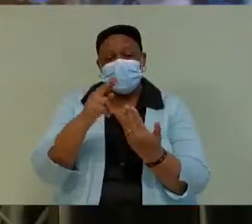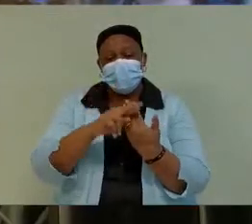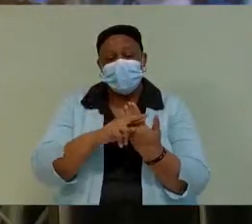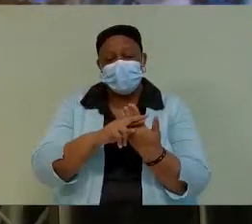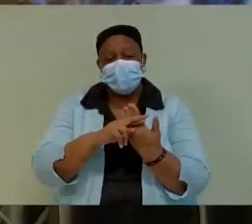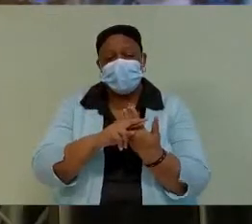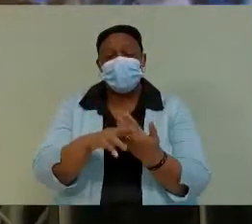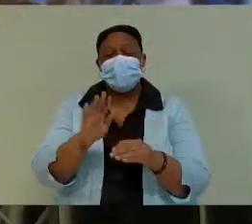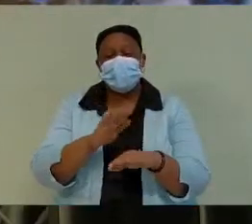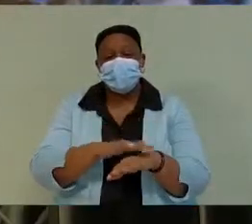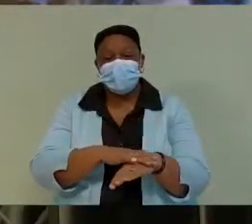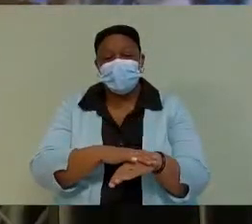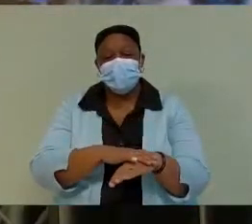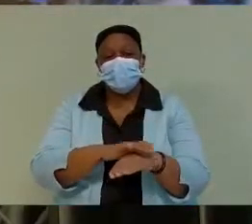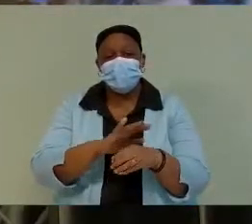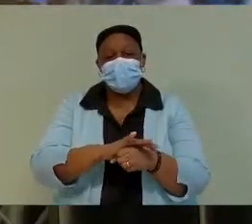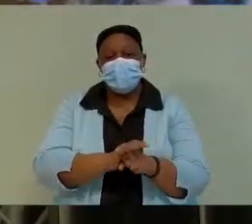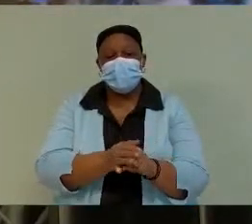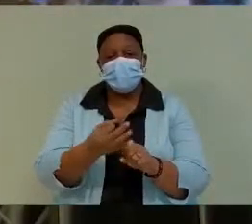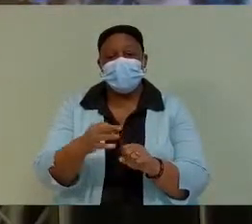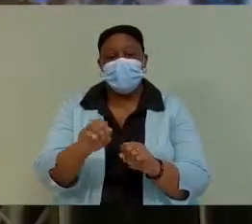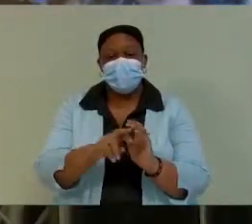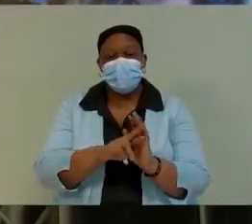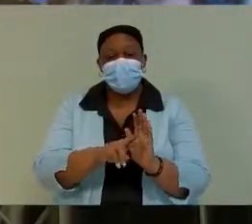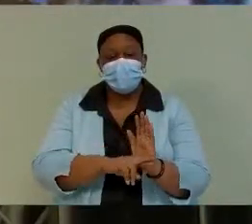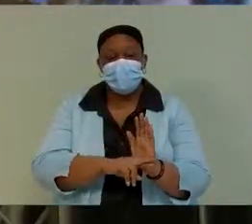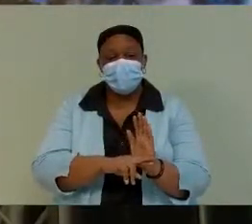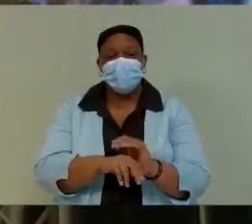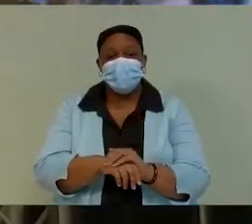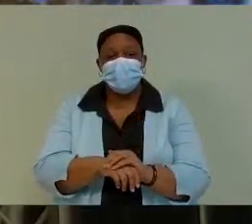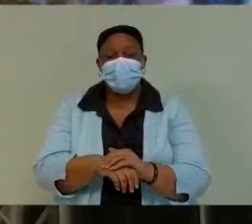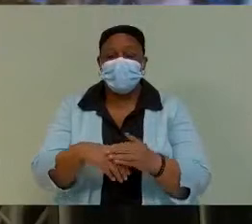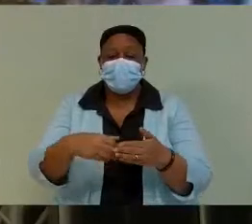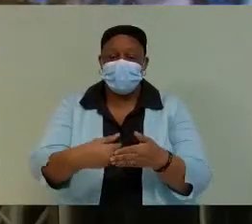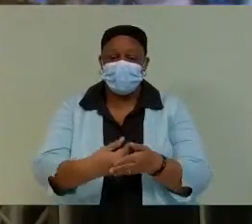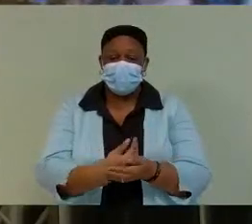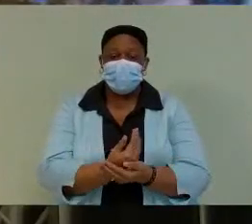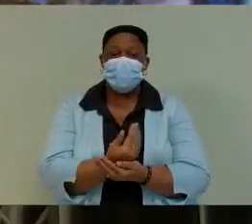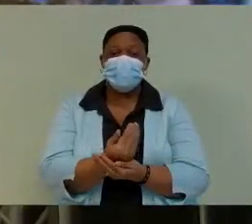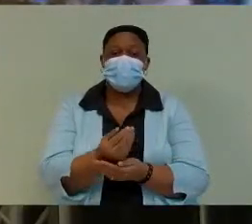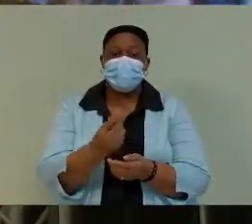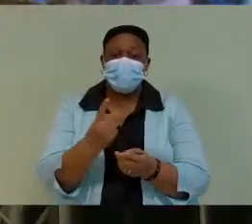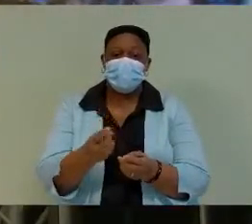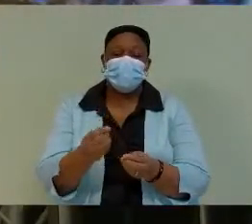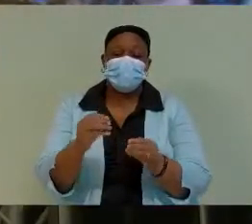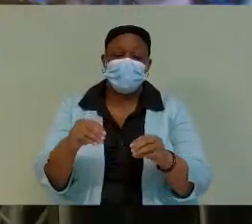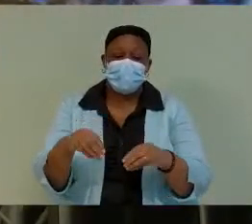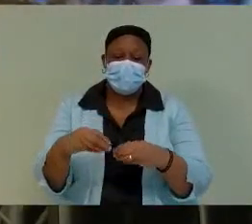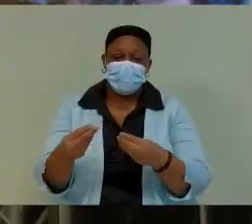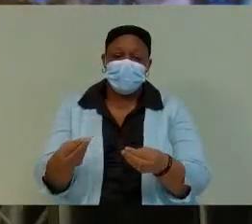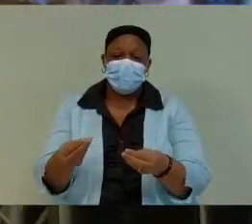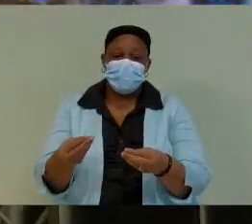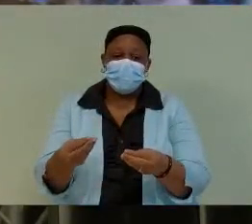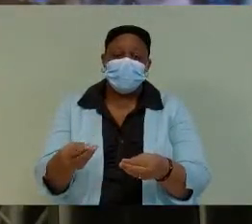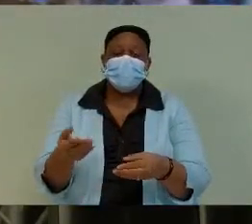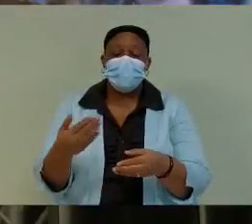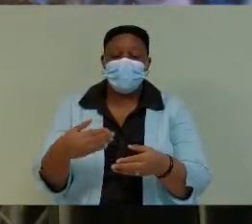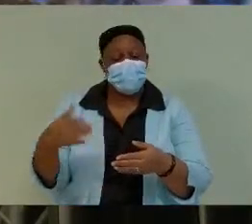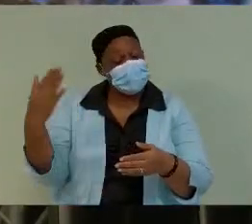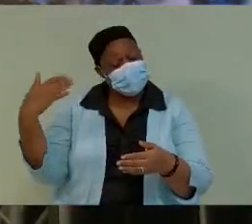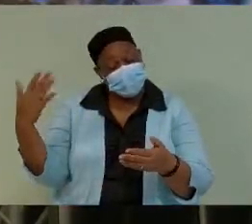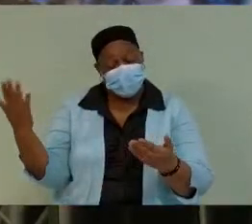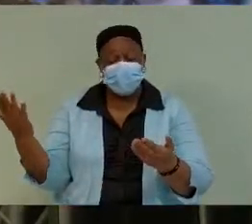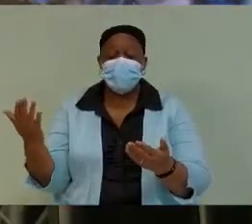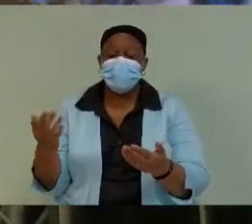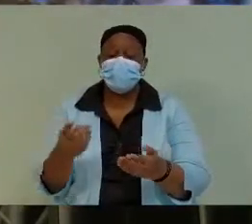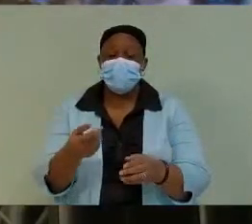on the COVID regulations. New regulations have been published since our last briefing. These